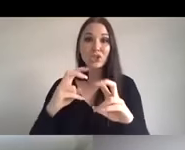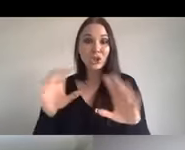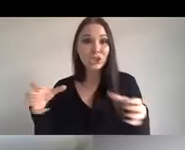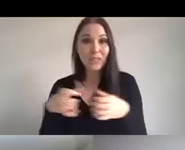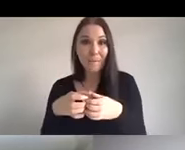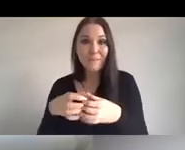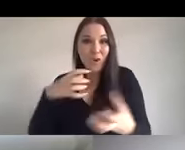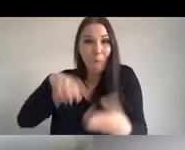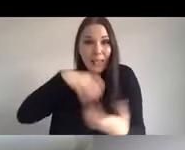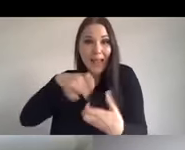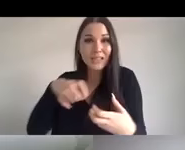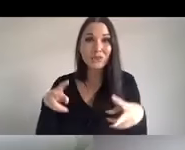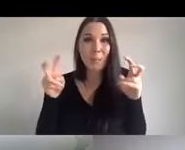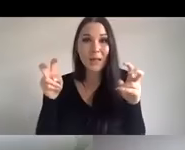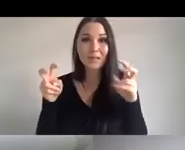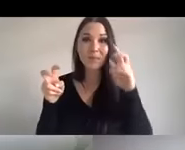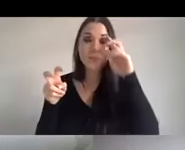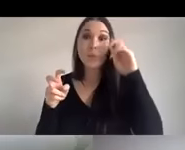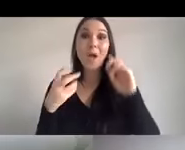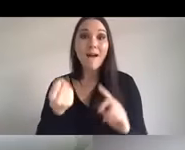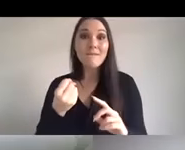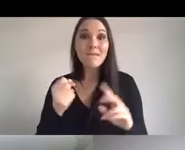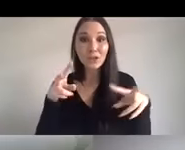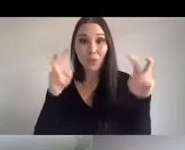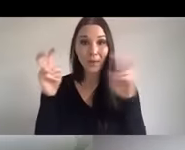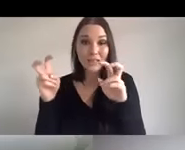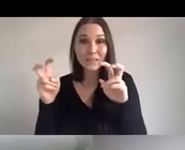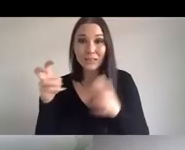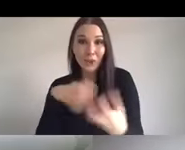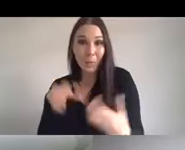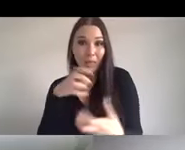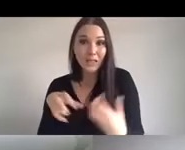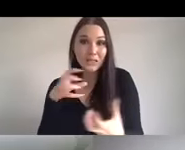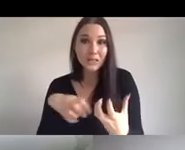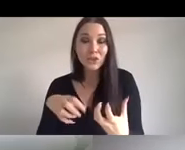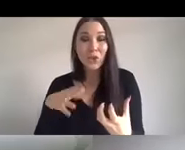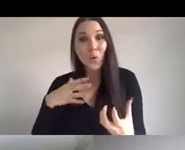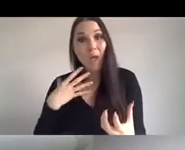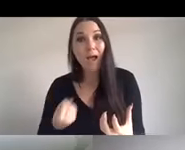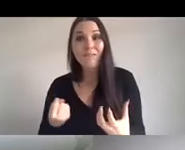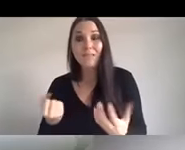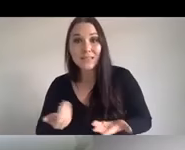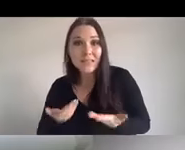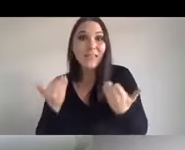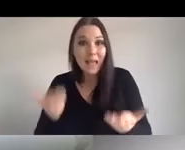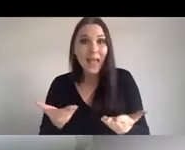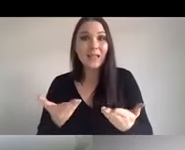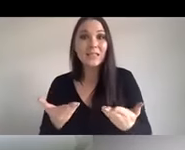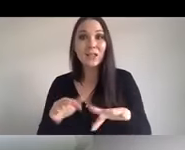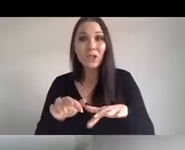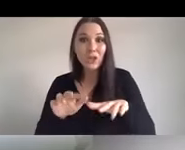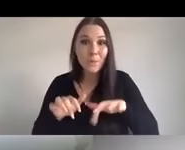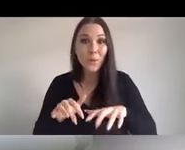complicated topics. And we do have such a topic. So we do have a dedicated machine learning and computer vision